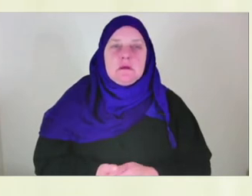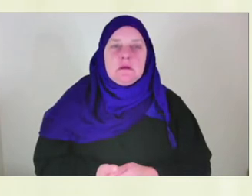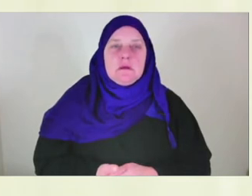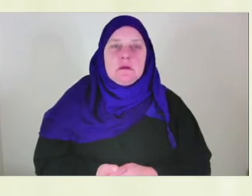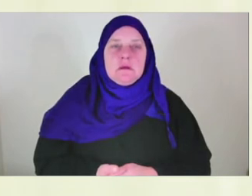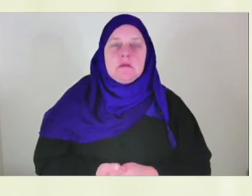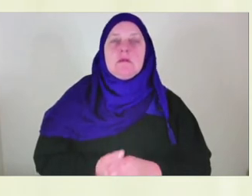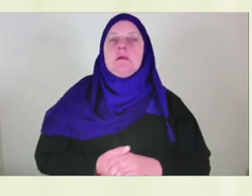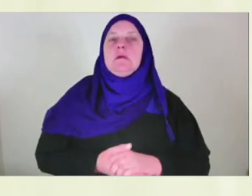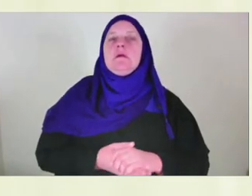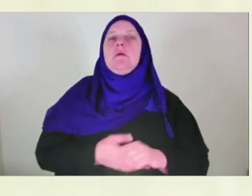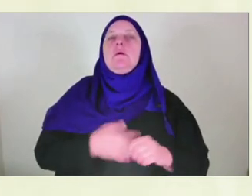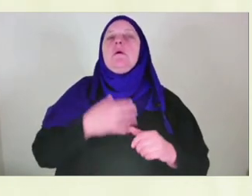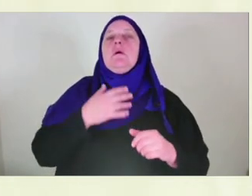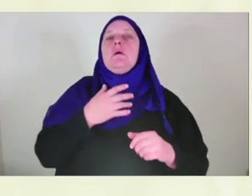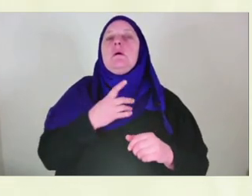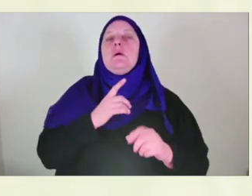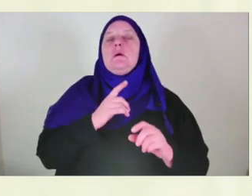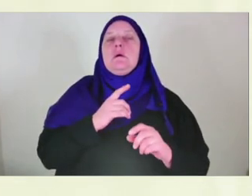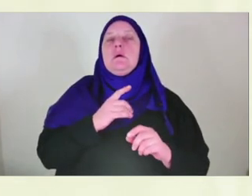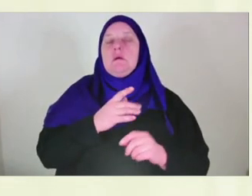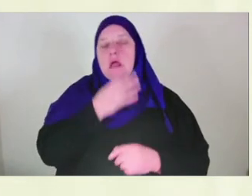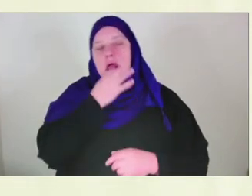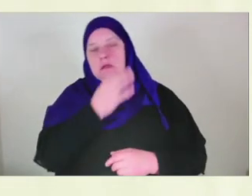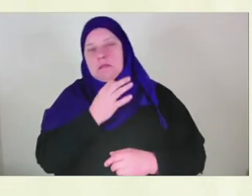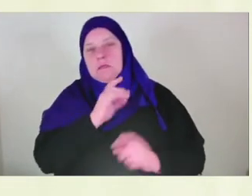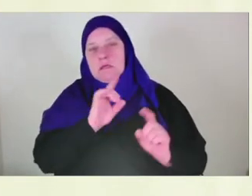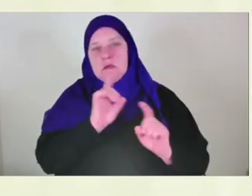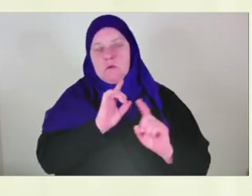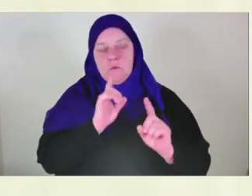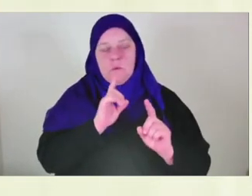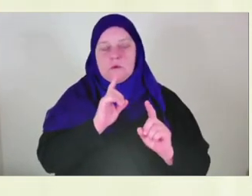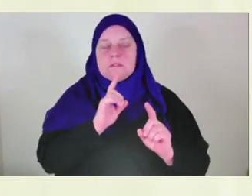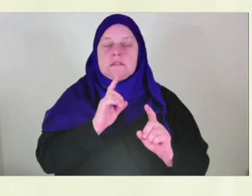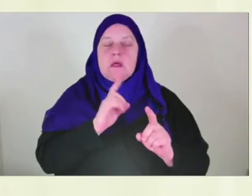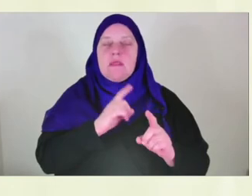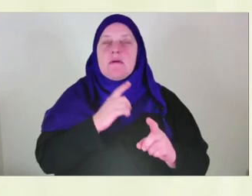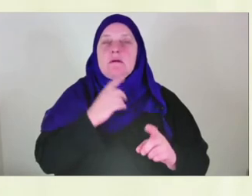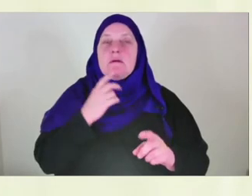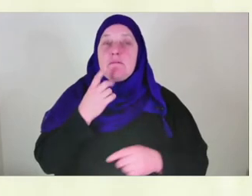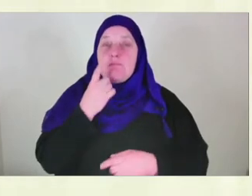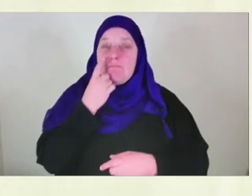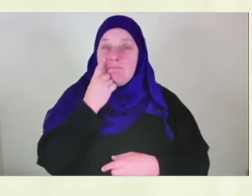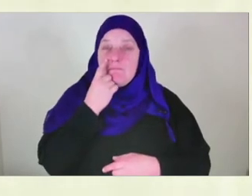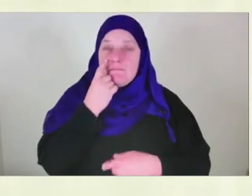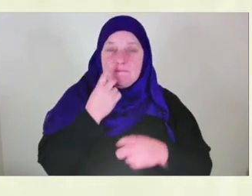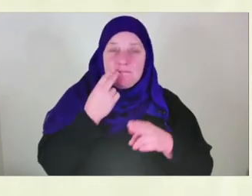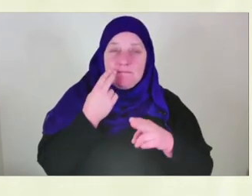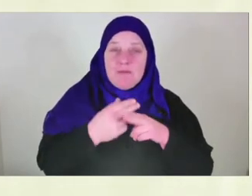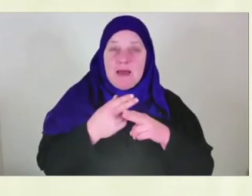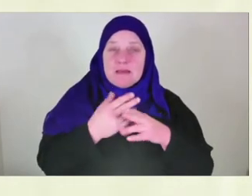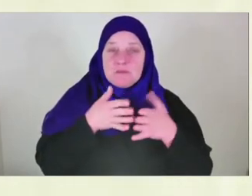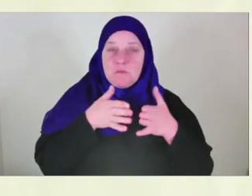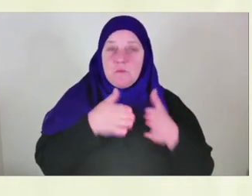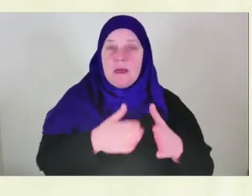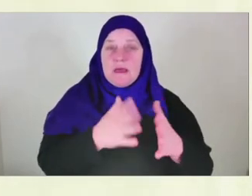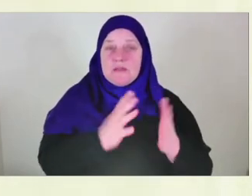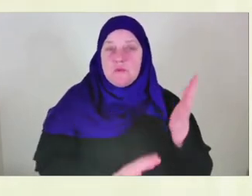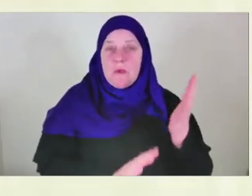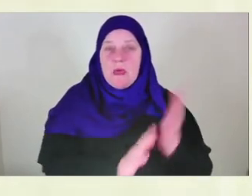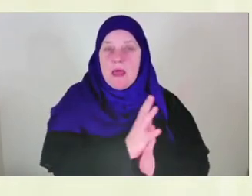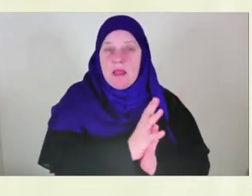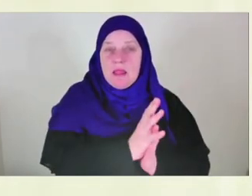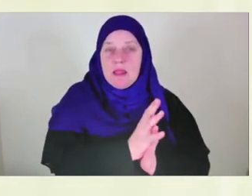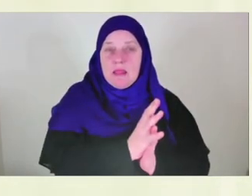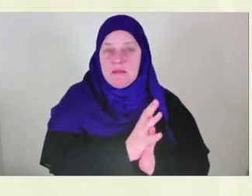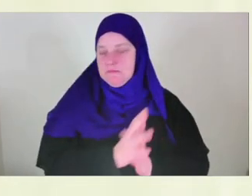that eats the amwal, the money, the wealth of the orphan. And then he says, wa nahnu al-yateem, we are